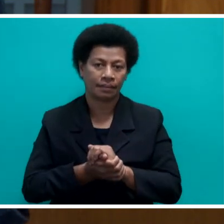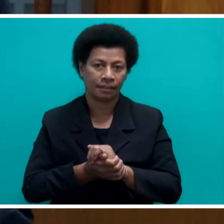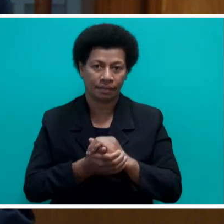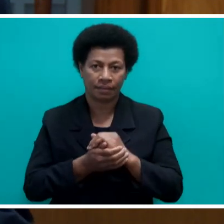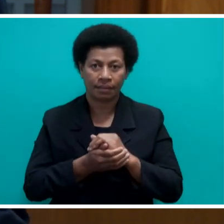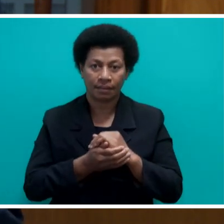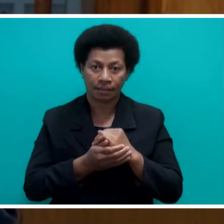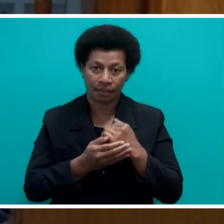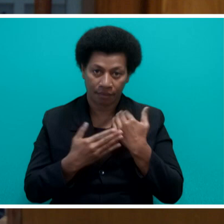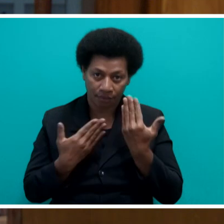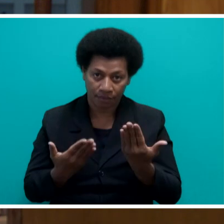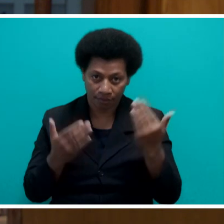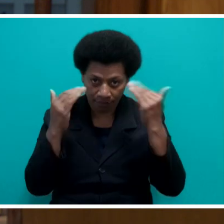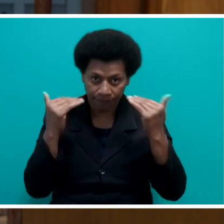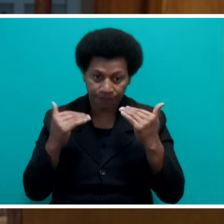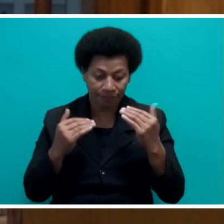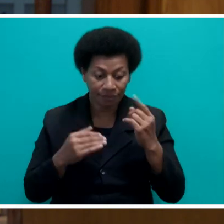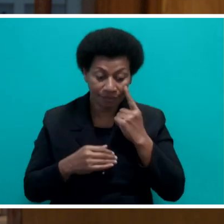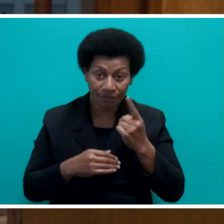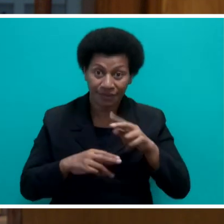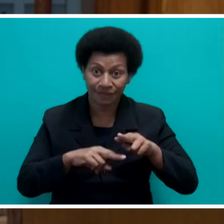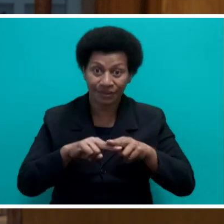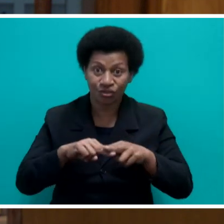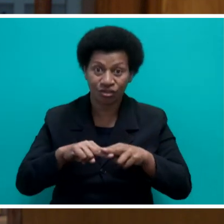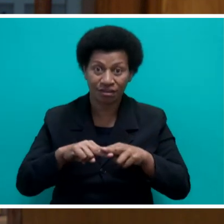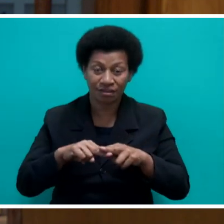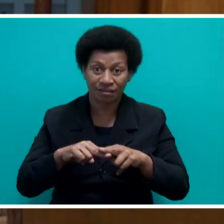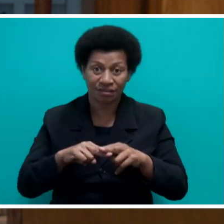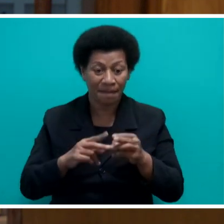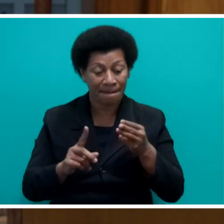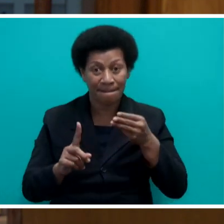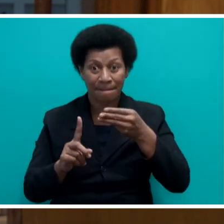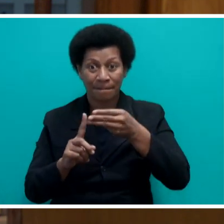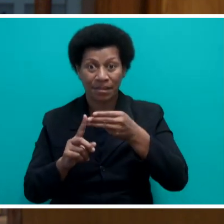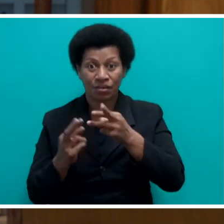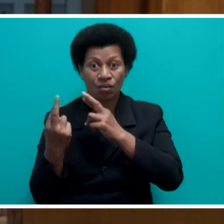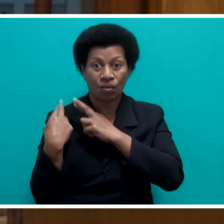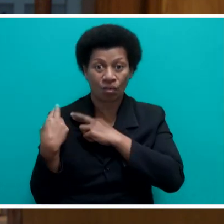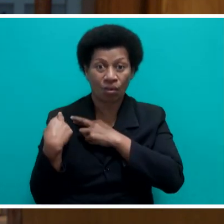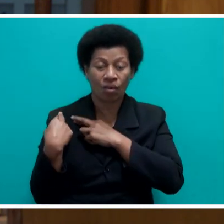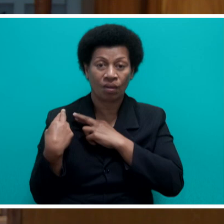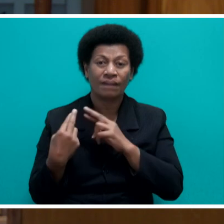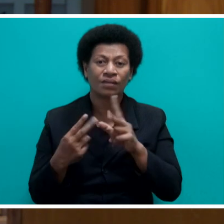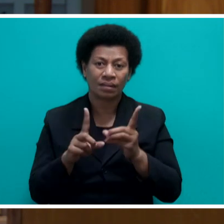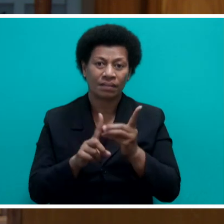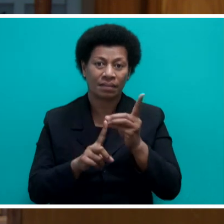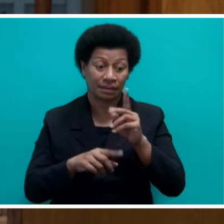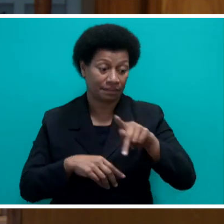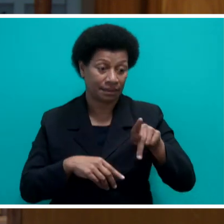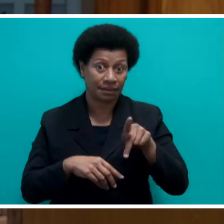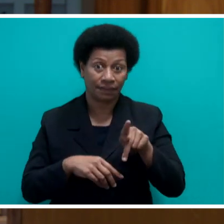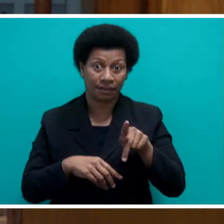that Fiji has always played a major role in promoting development in the Pacific, our